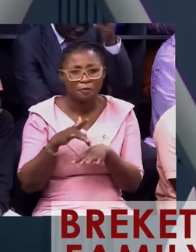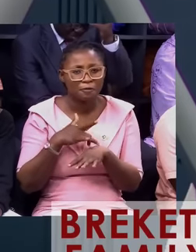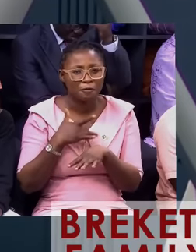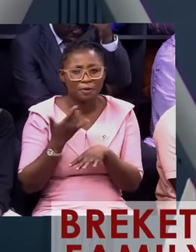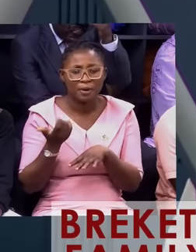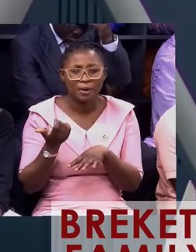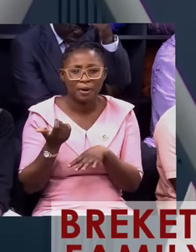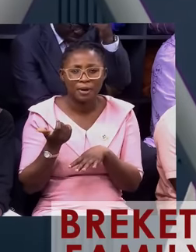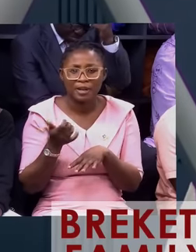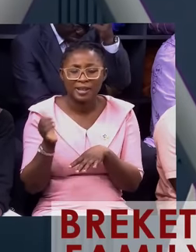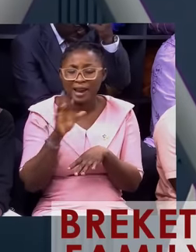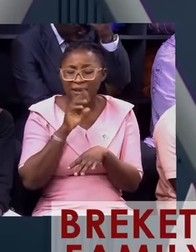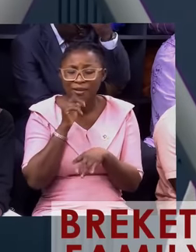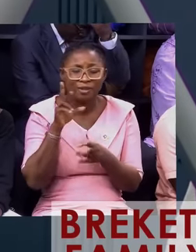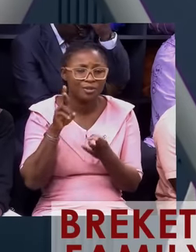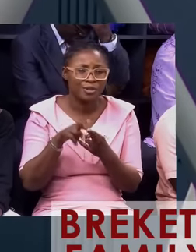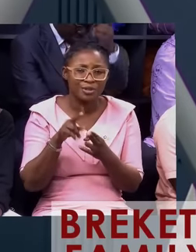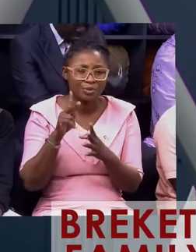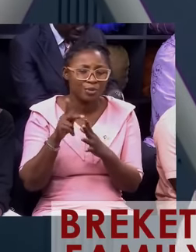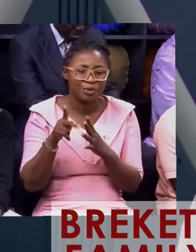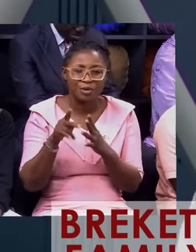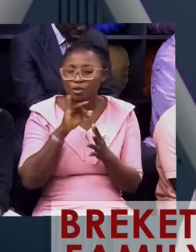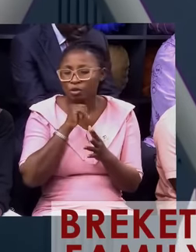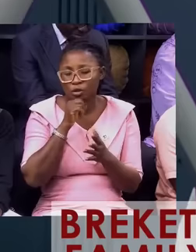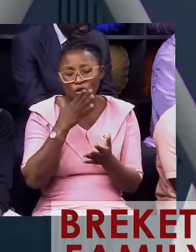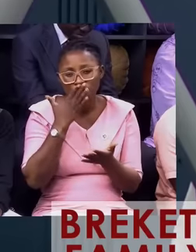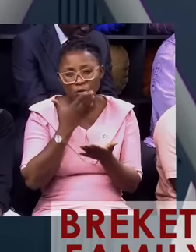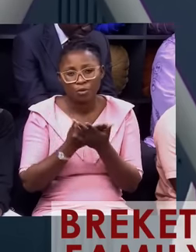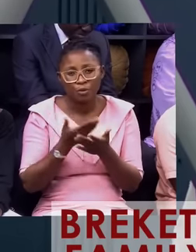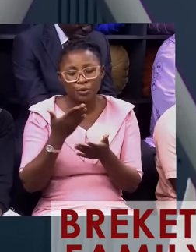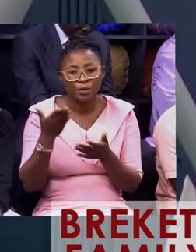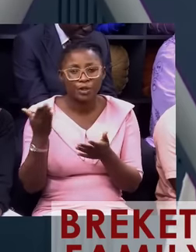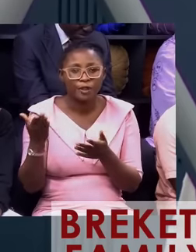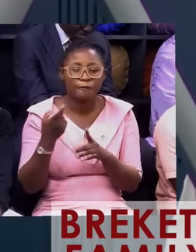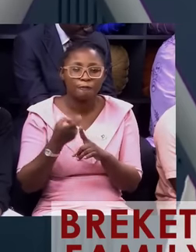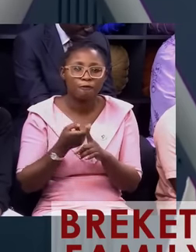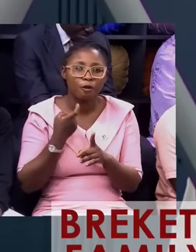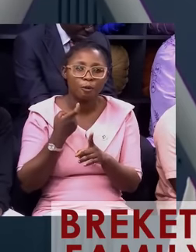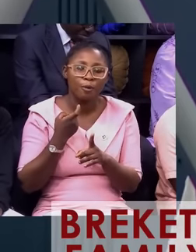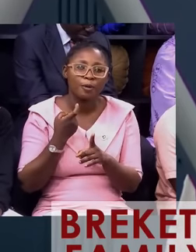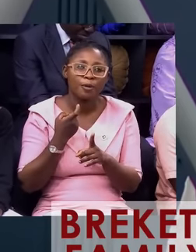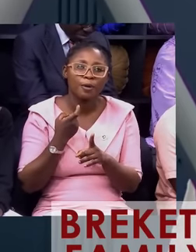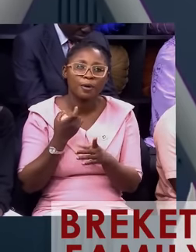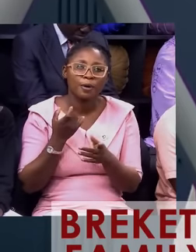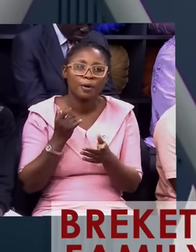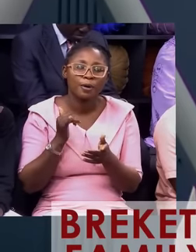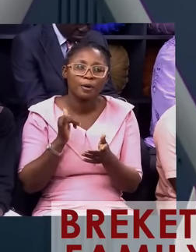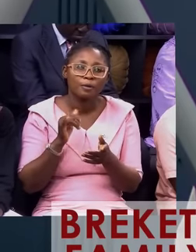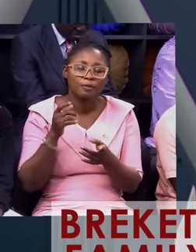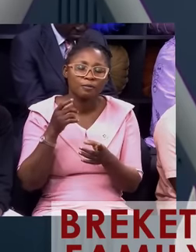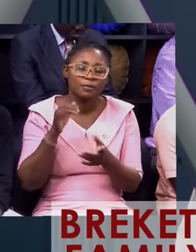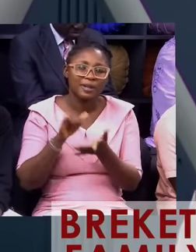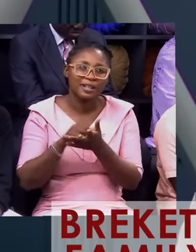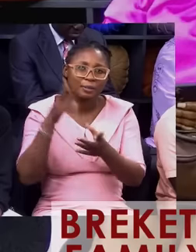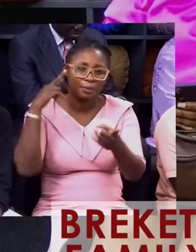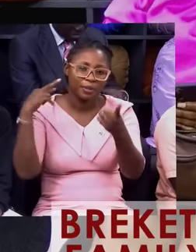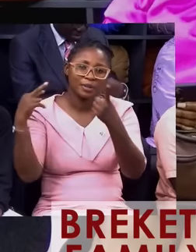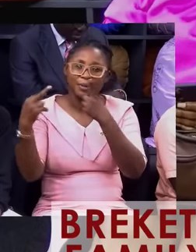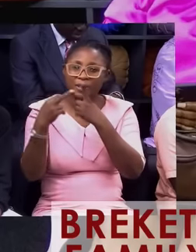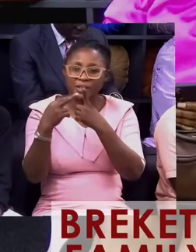um population I think it's a good thing from Health um perspective